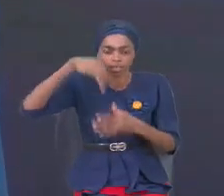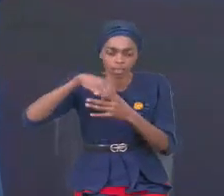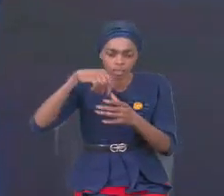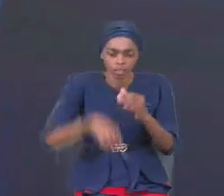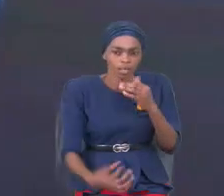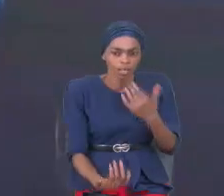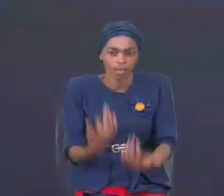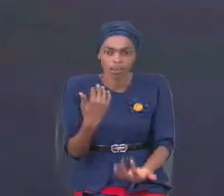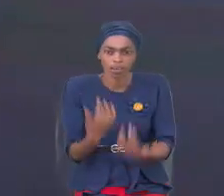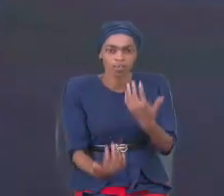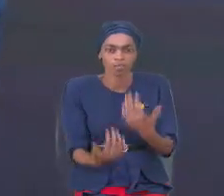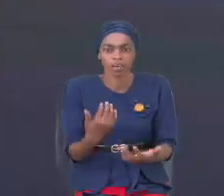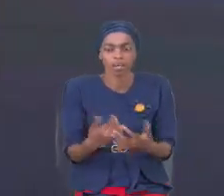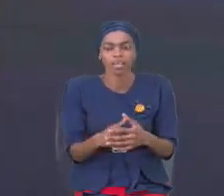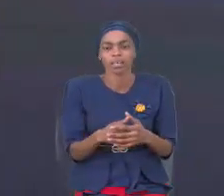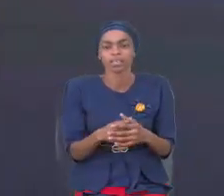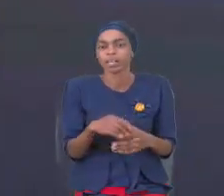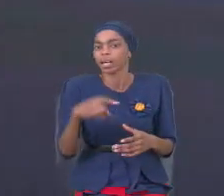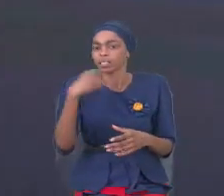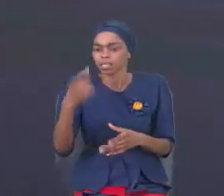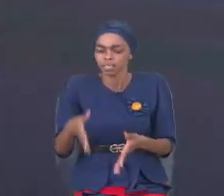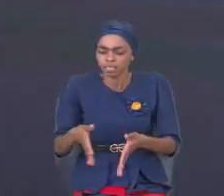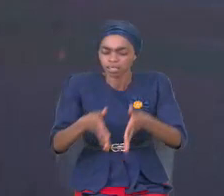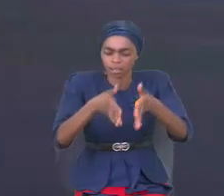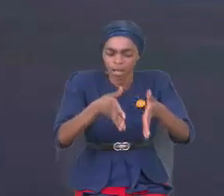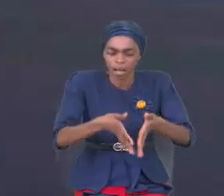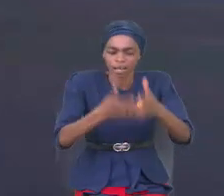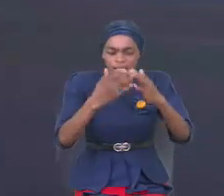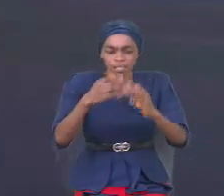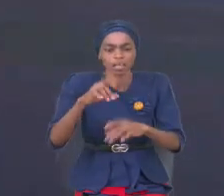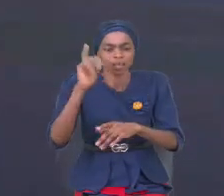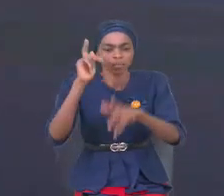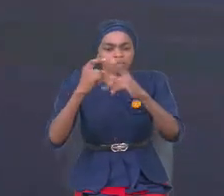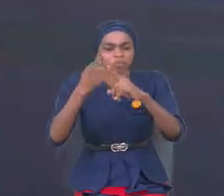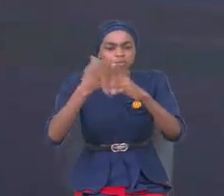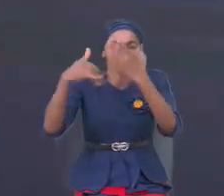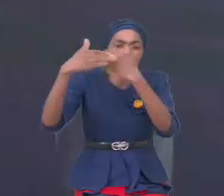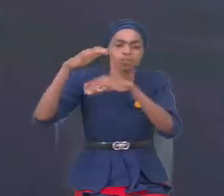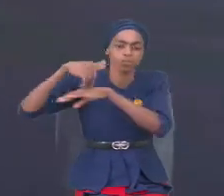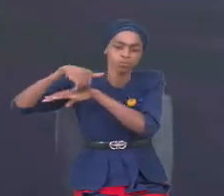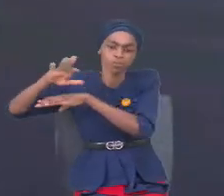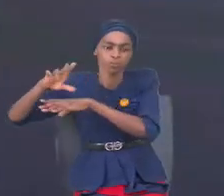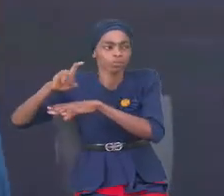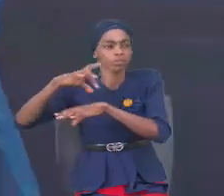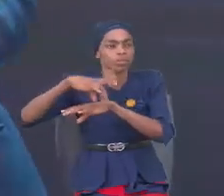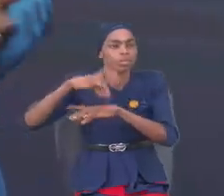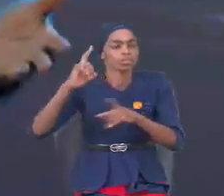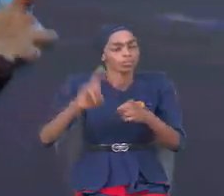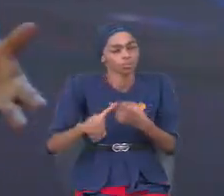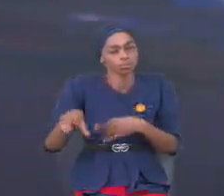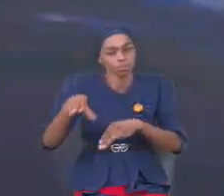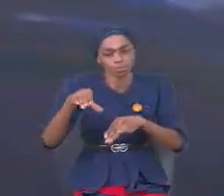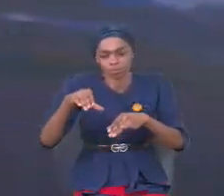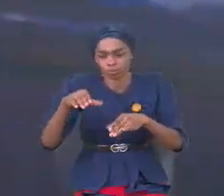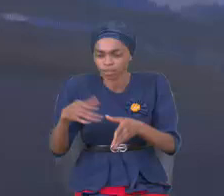they don't hear Moses and the prophets, the books of Moses and the books of the prophets, the old covenant, the old testament, if they